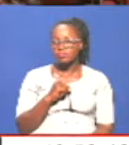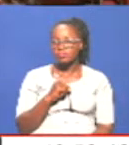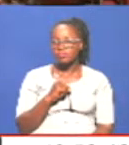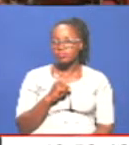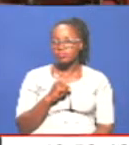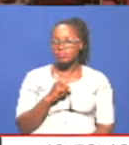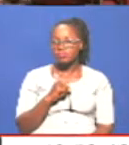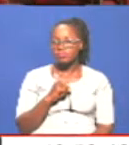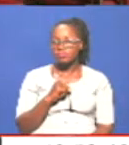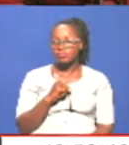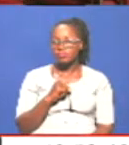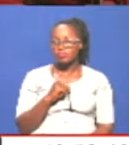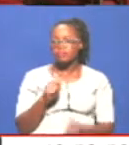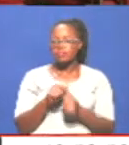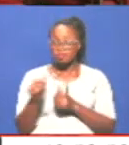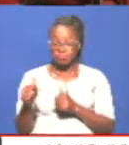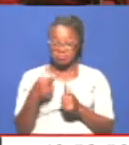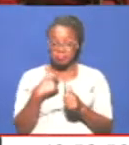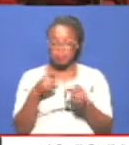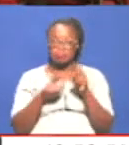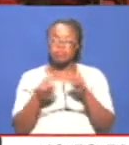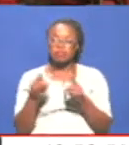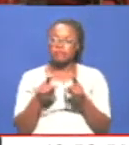Chess has taken me far, if I may say.